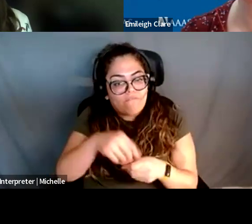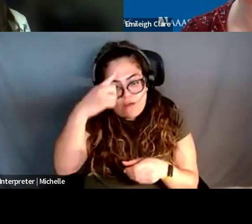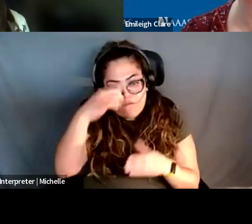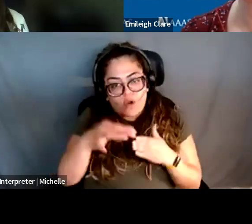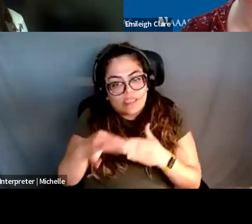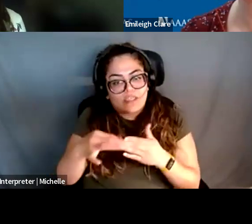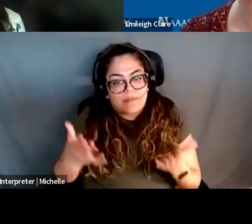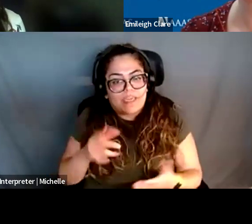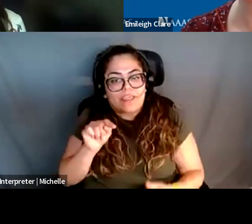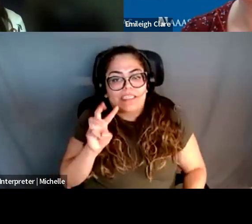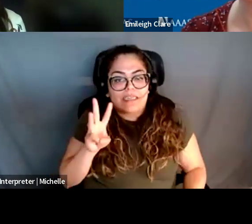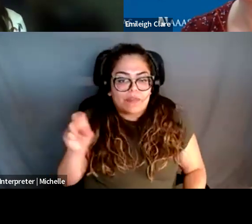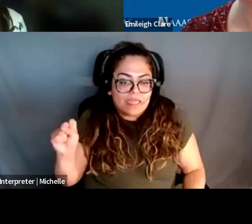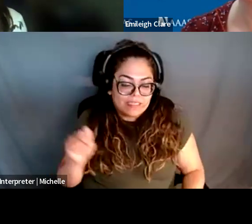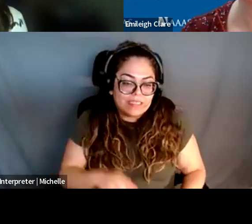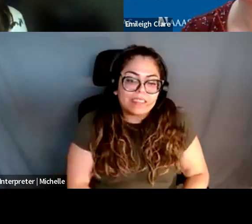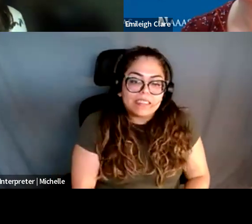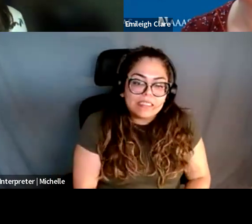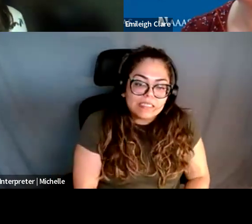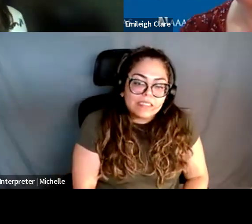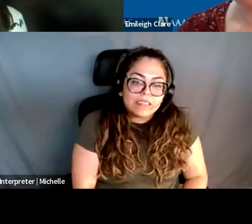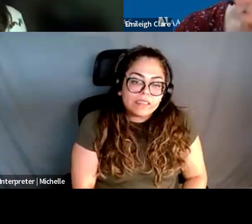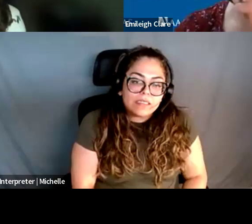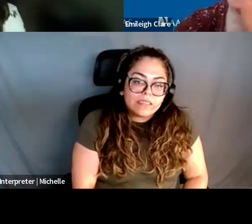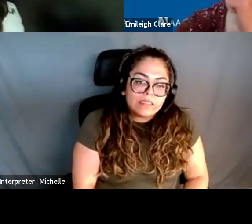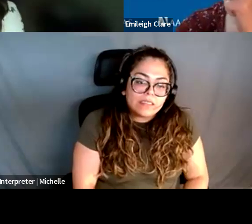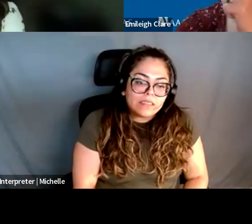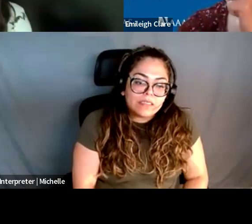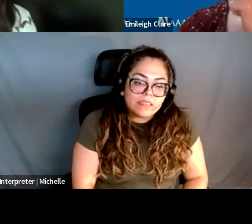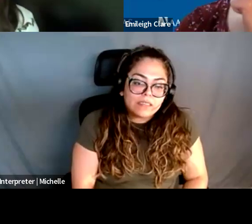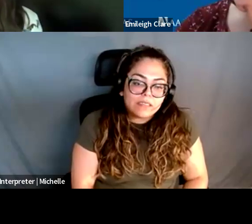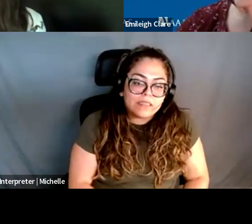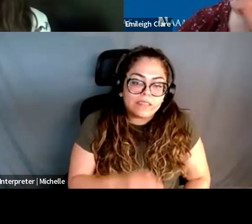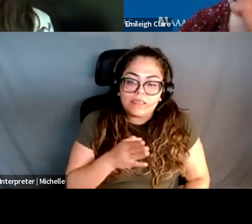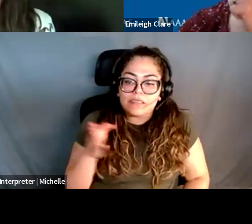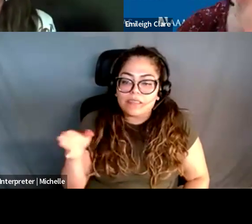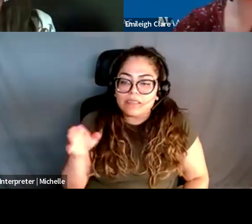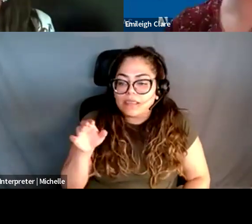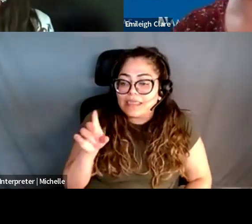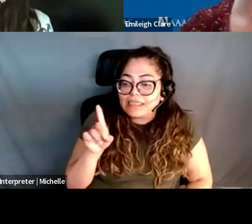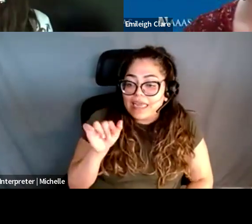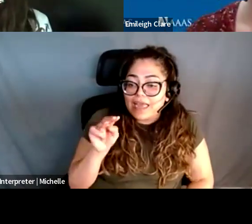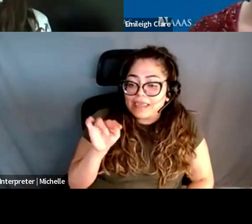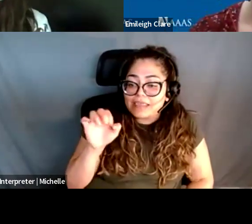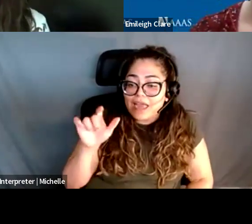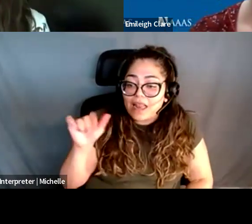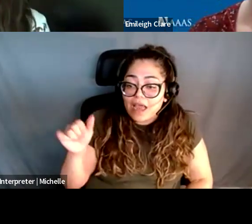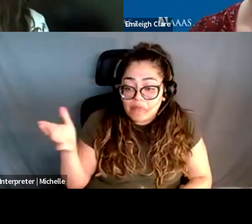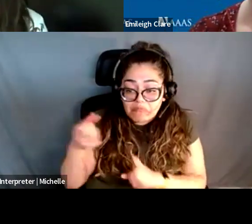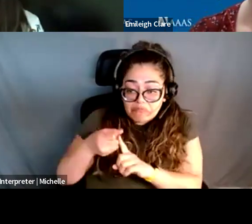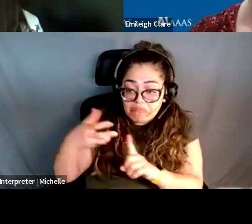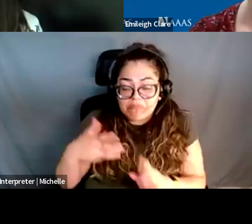TWS. Thanks, Mariah. And Daniela, if you'd like to speak to SACNAS. Absolutely.